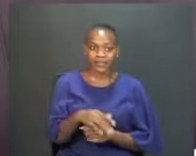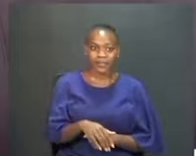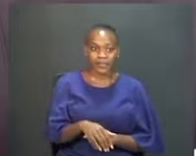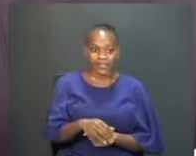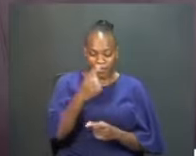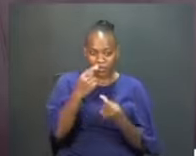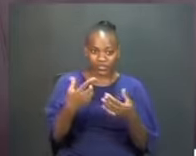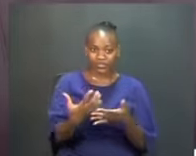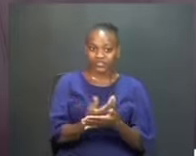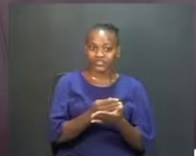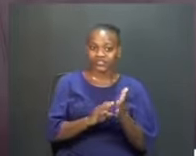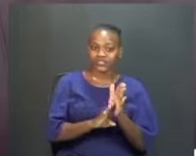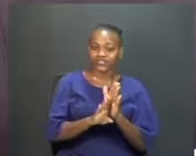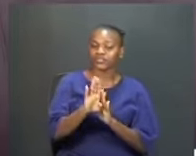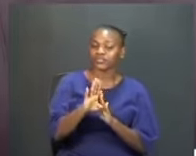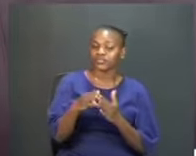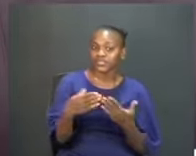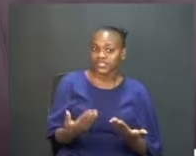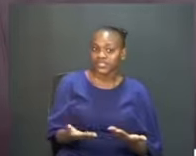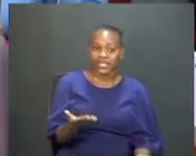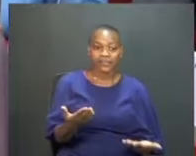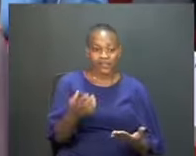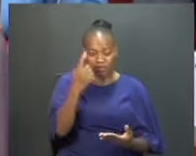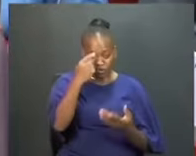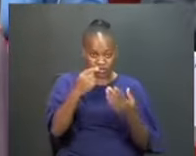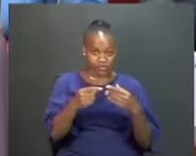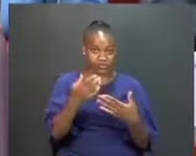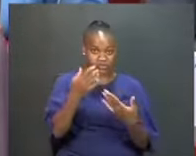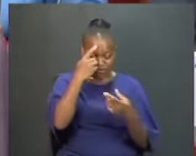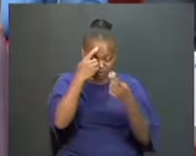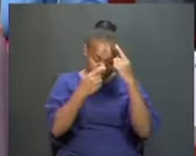new developments, it